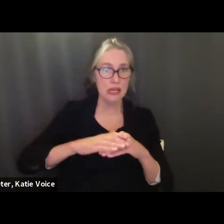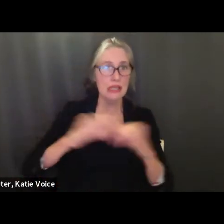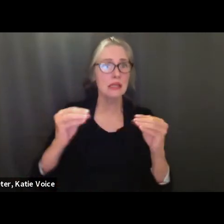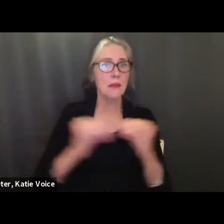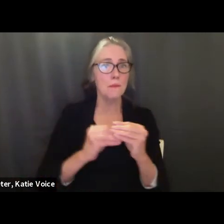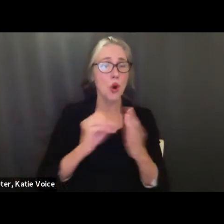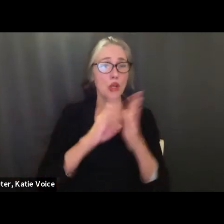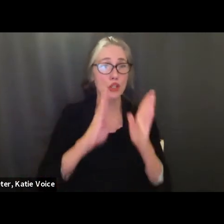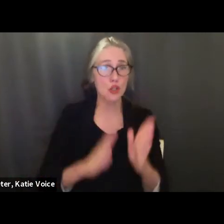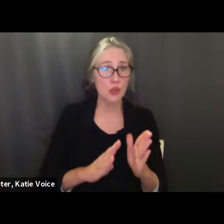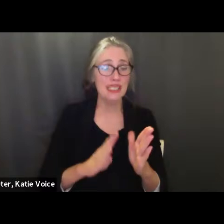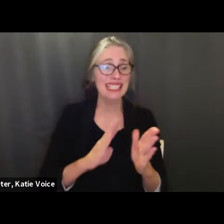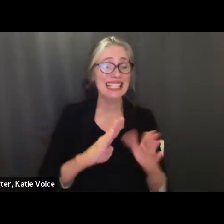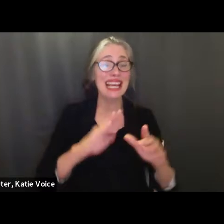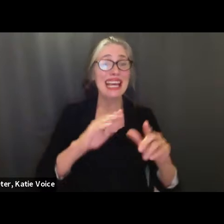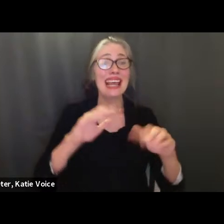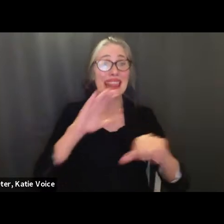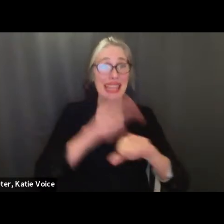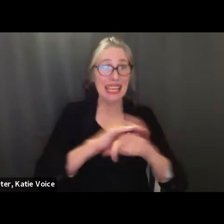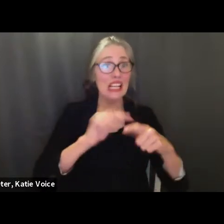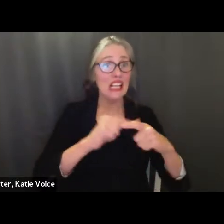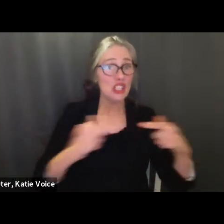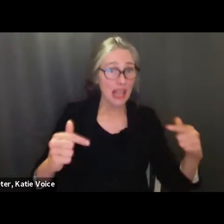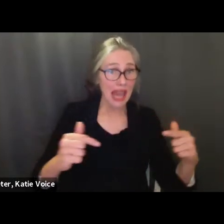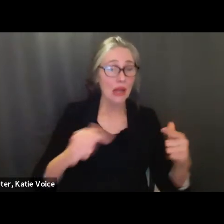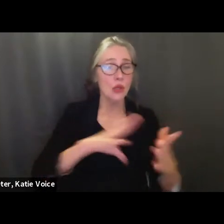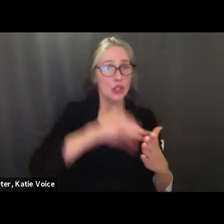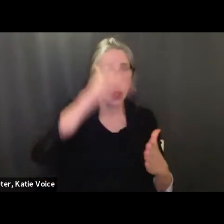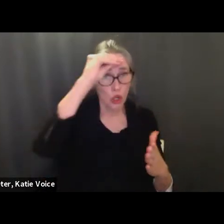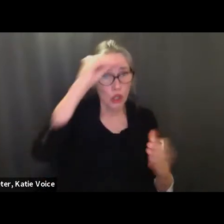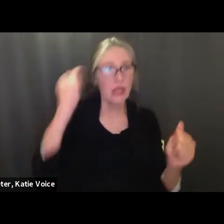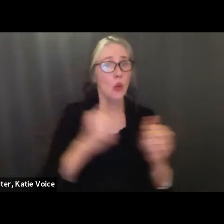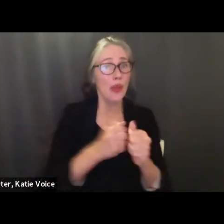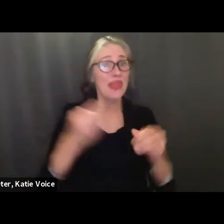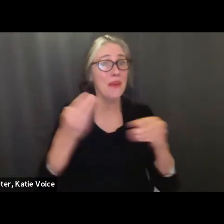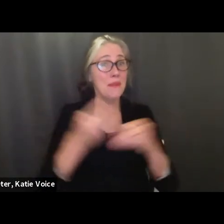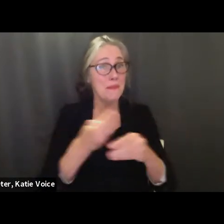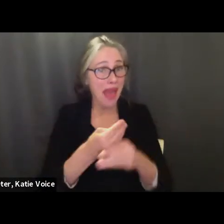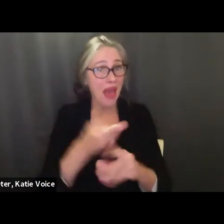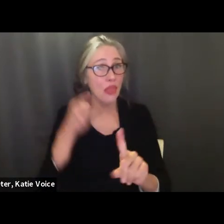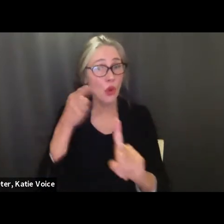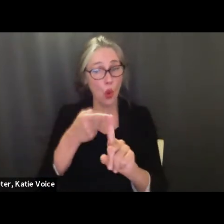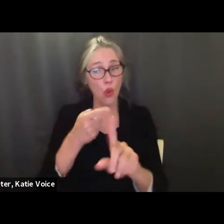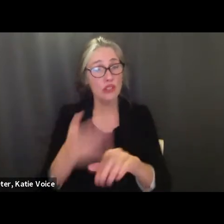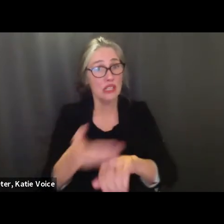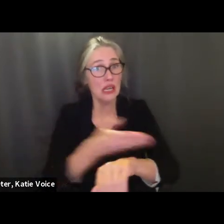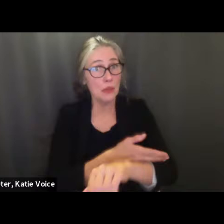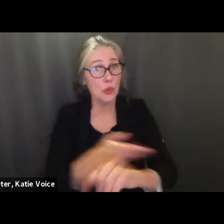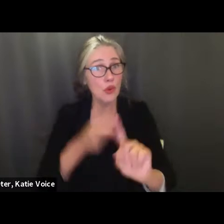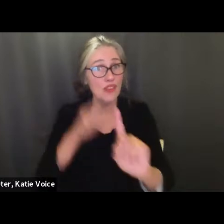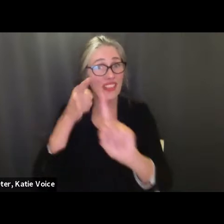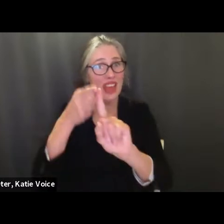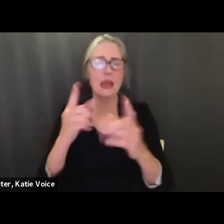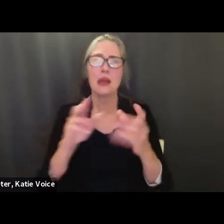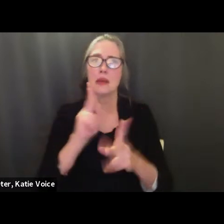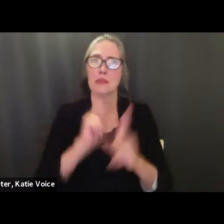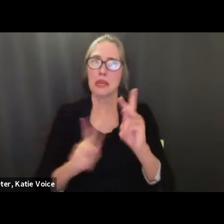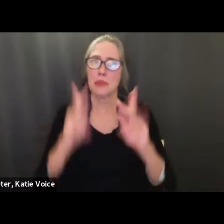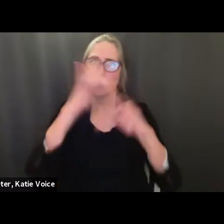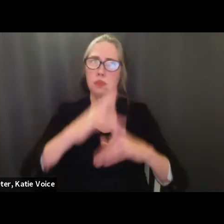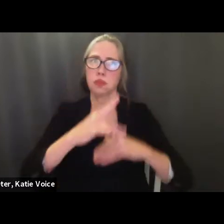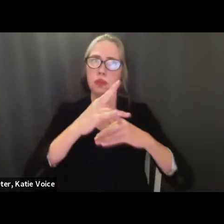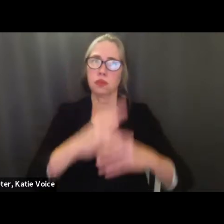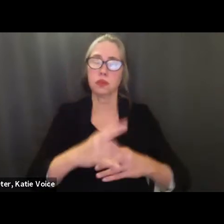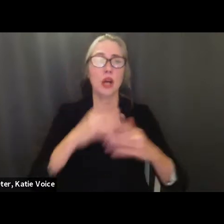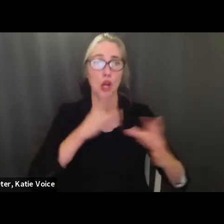and mathematics achievement. I mean, I know that everybody's concerned about literacy and math, the